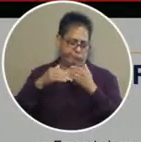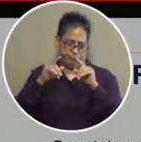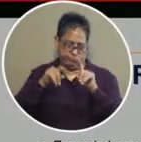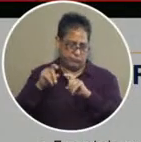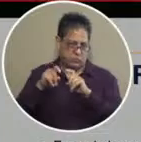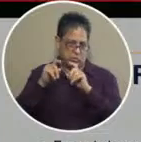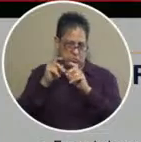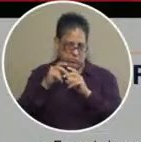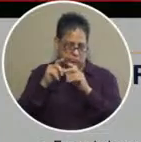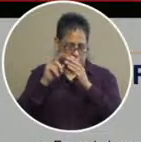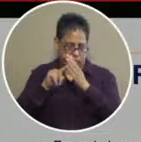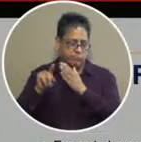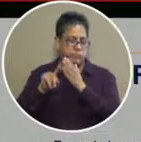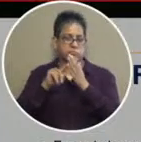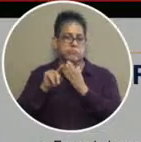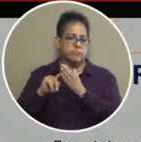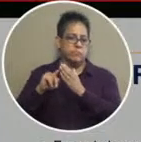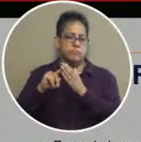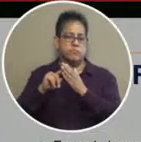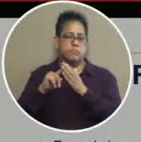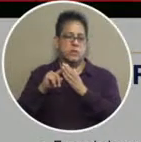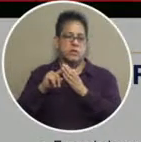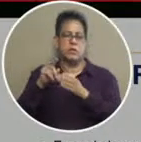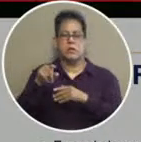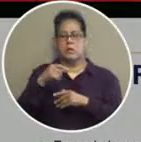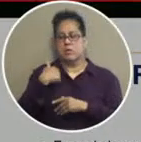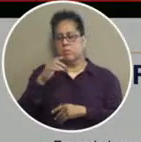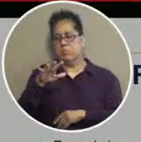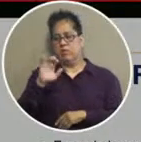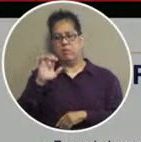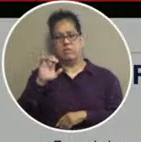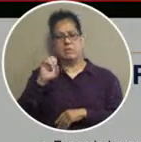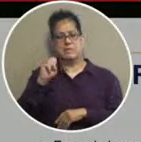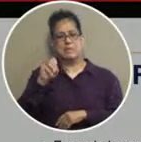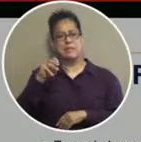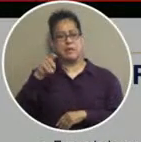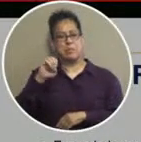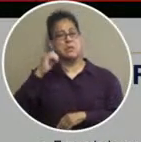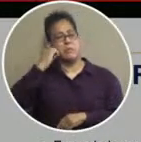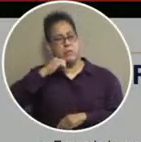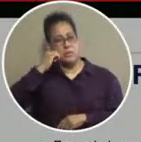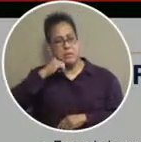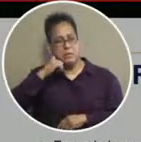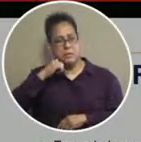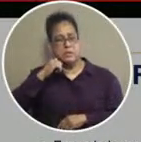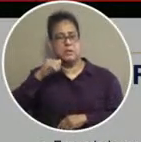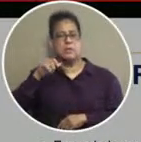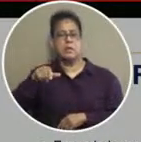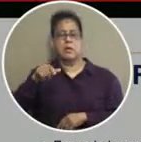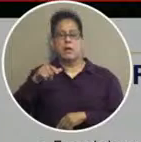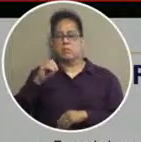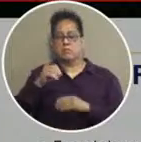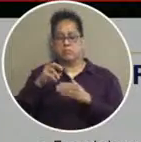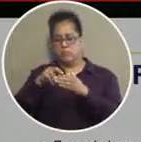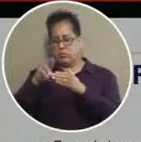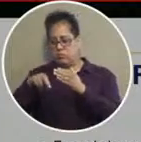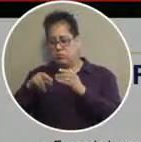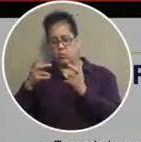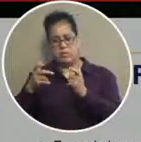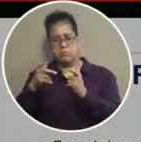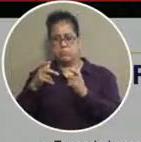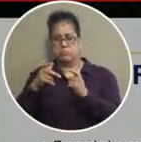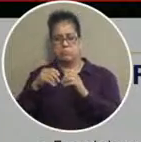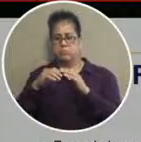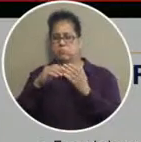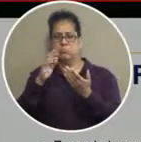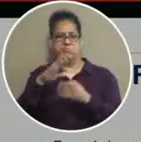We're looking at an addition of about 500 samples a day that can be processed, and the turnaround time is at about 24